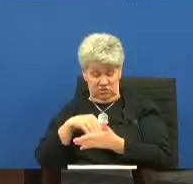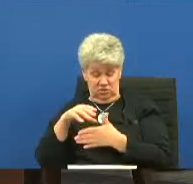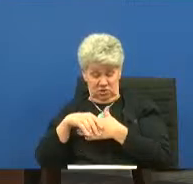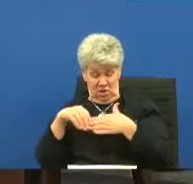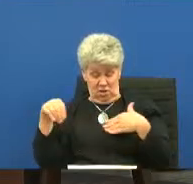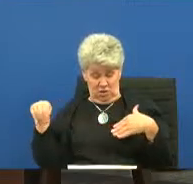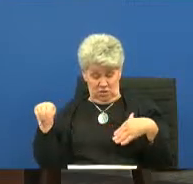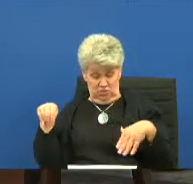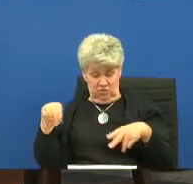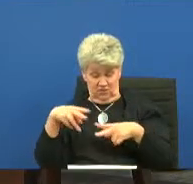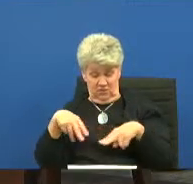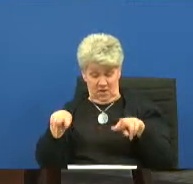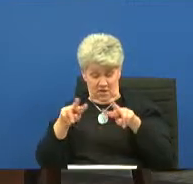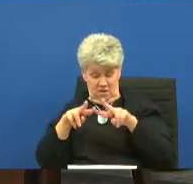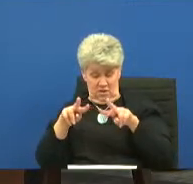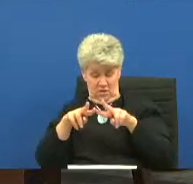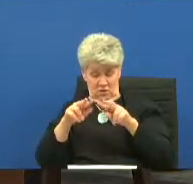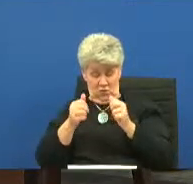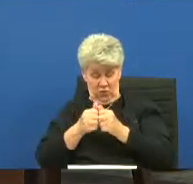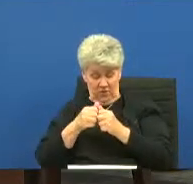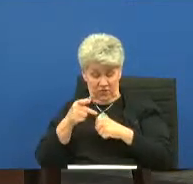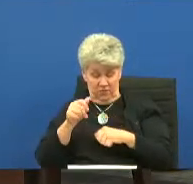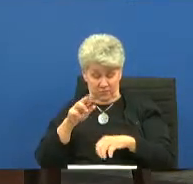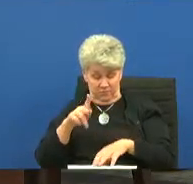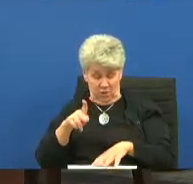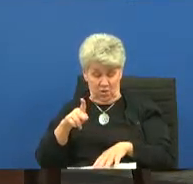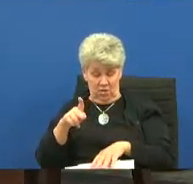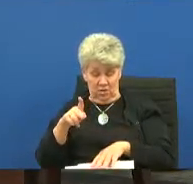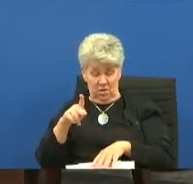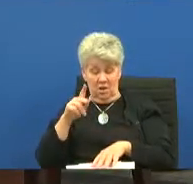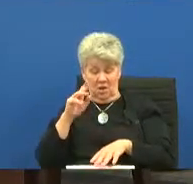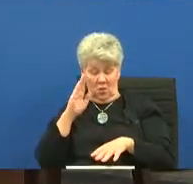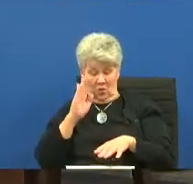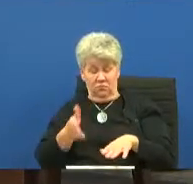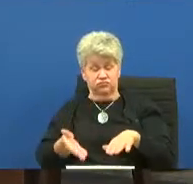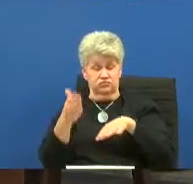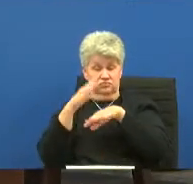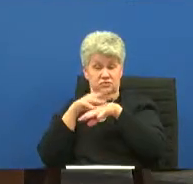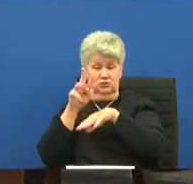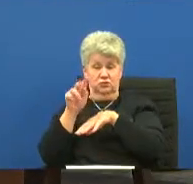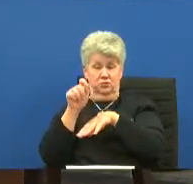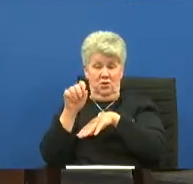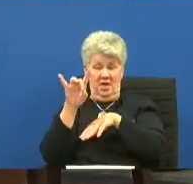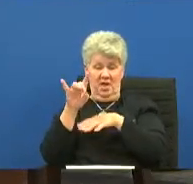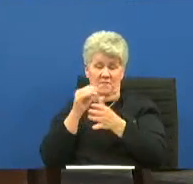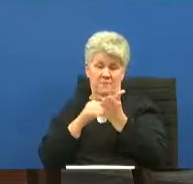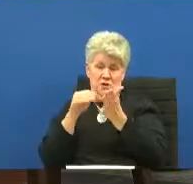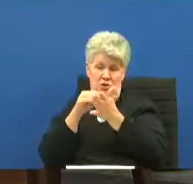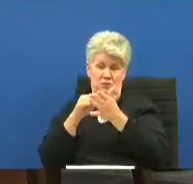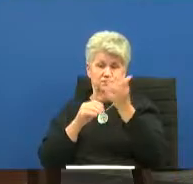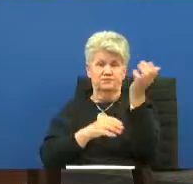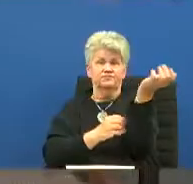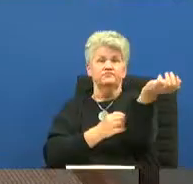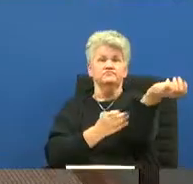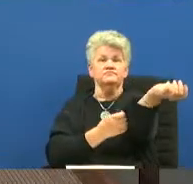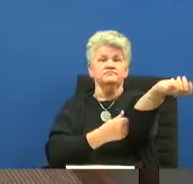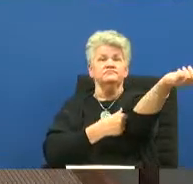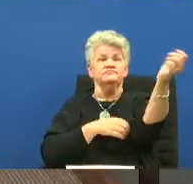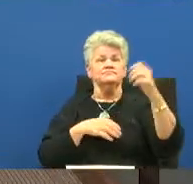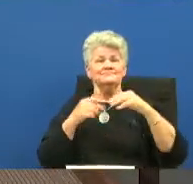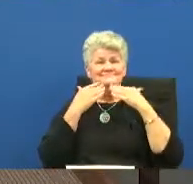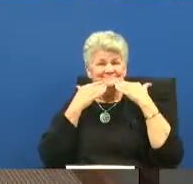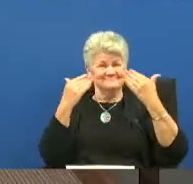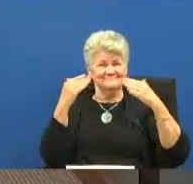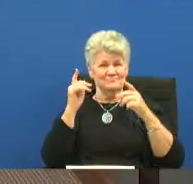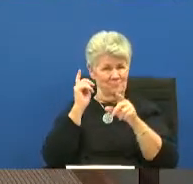$120,000 in value. With the park there, it would be $2.8 million. Thank you. Thank you. Right on time. Anyone